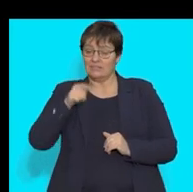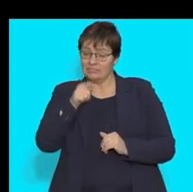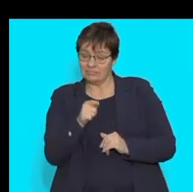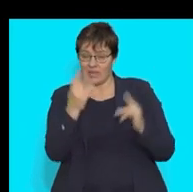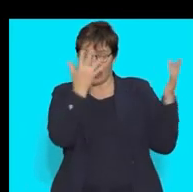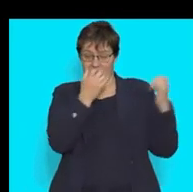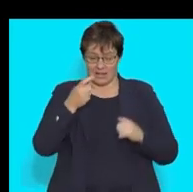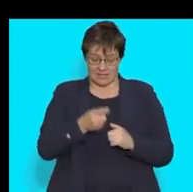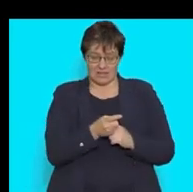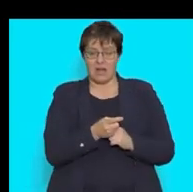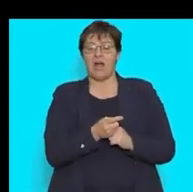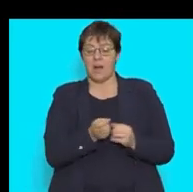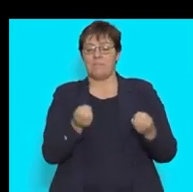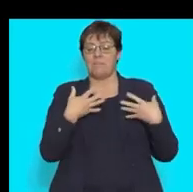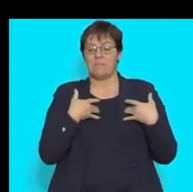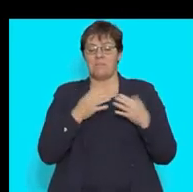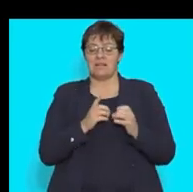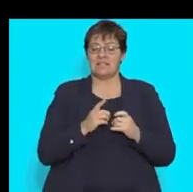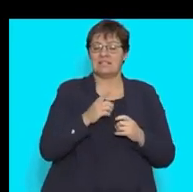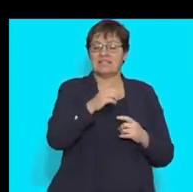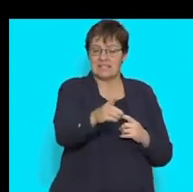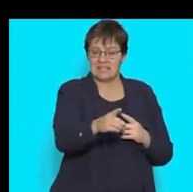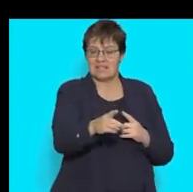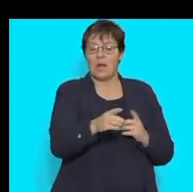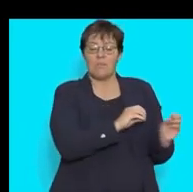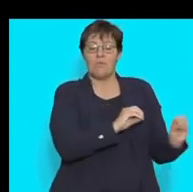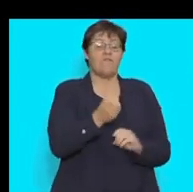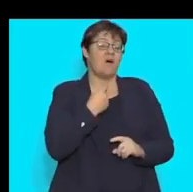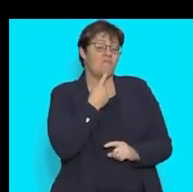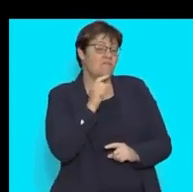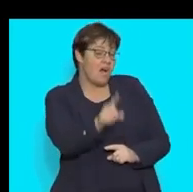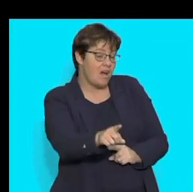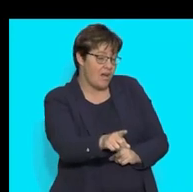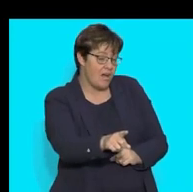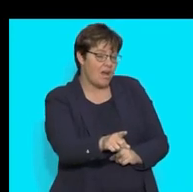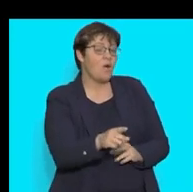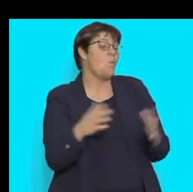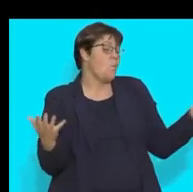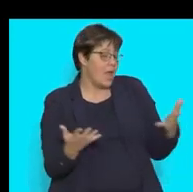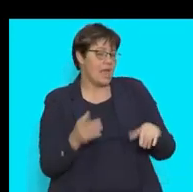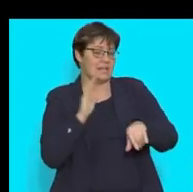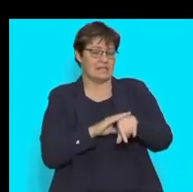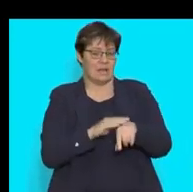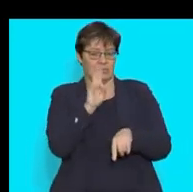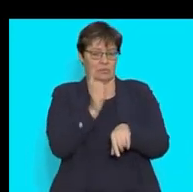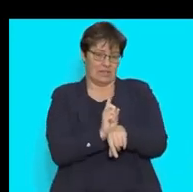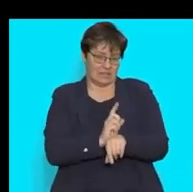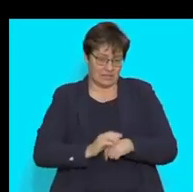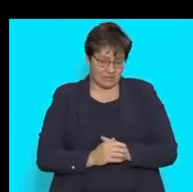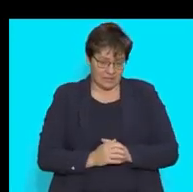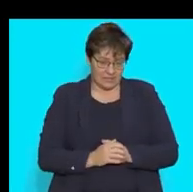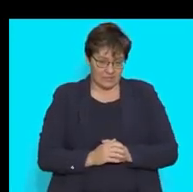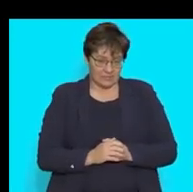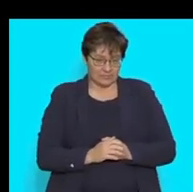that calculation will actually give us the distance the object has moved in the first 2 seconds.